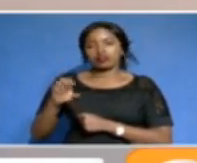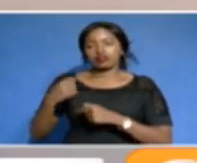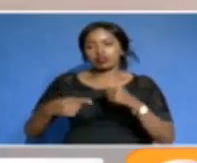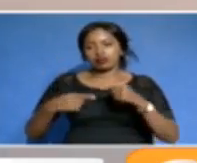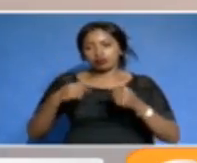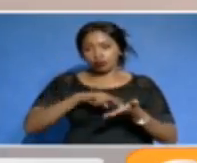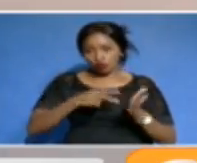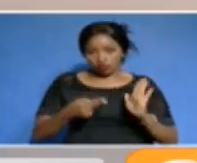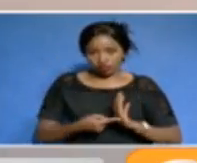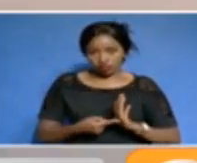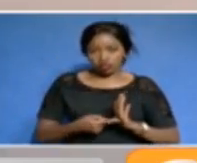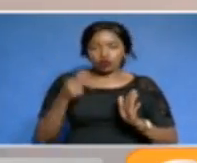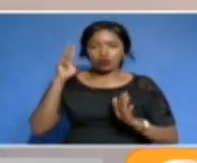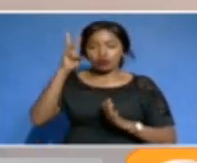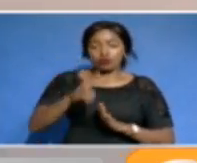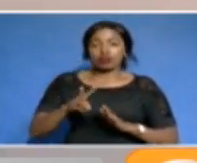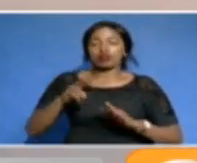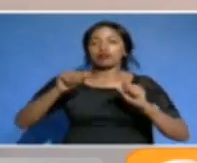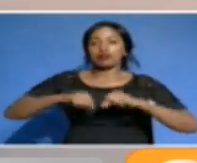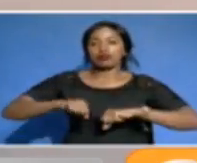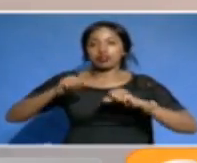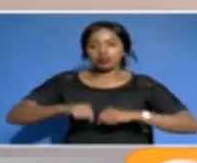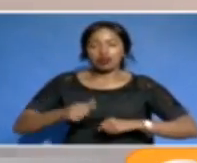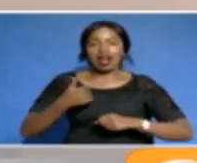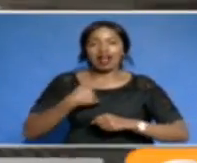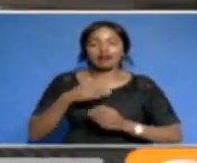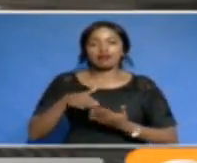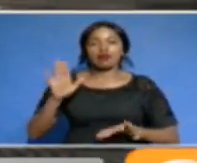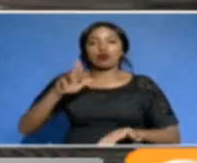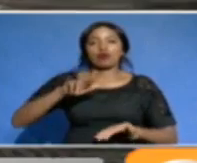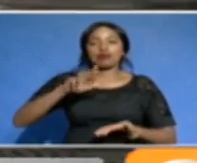out all the pockets of minerals in the country.